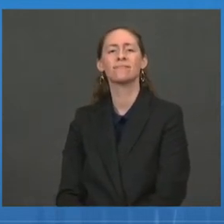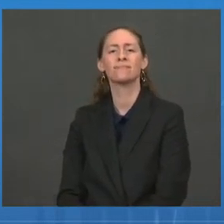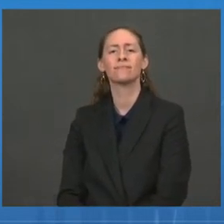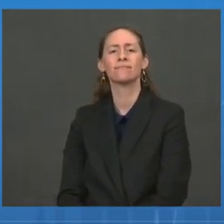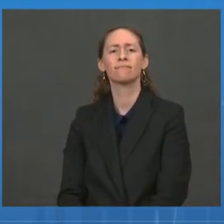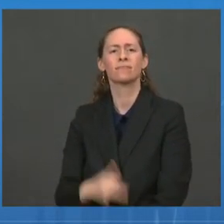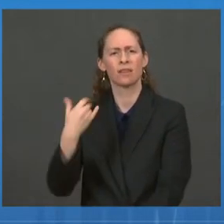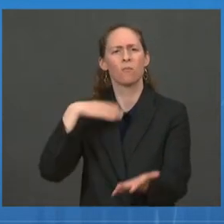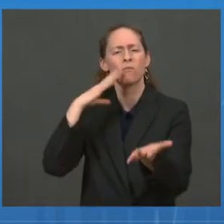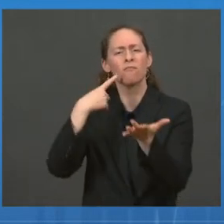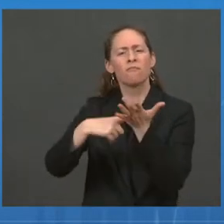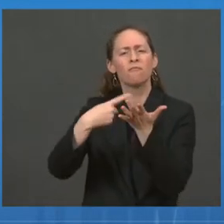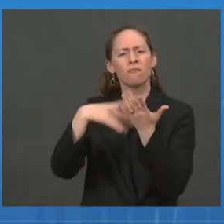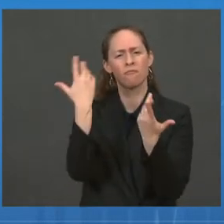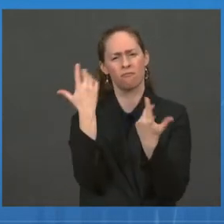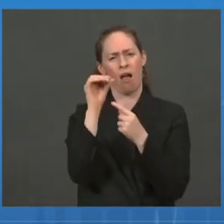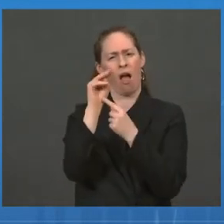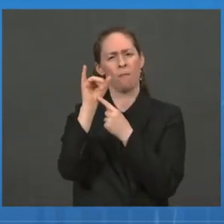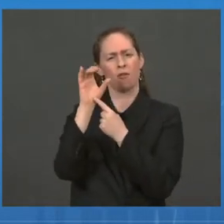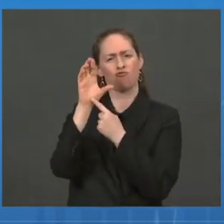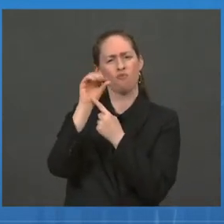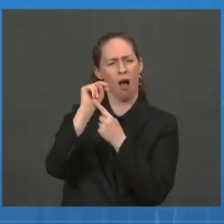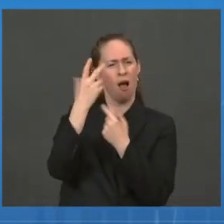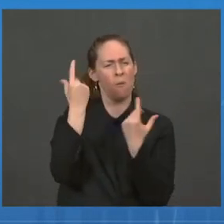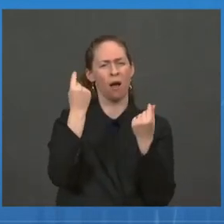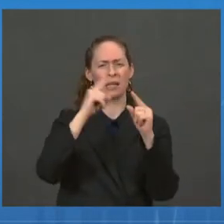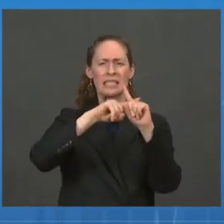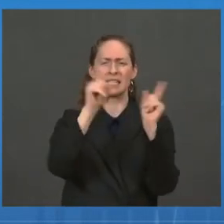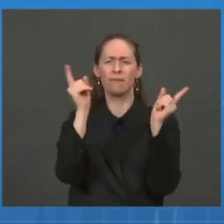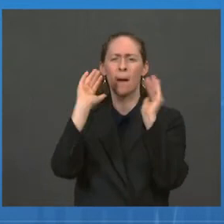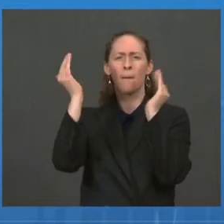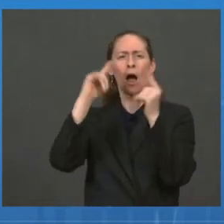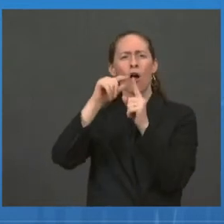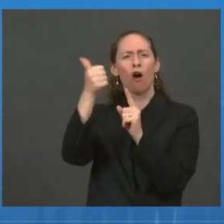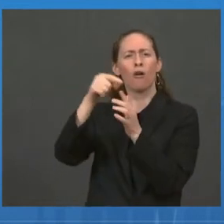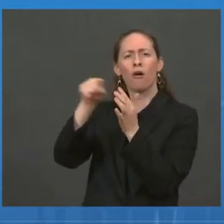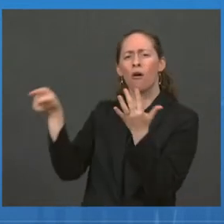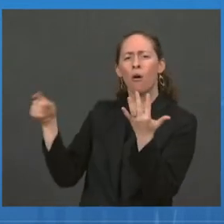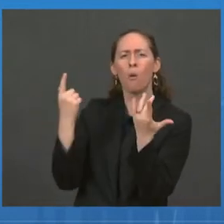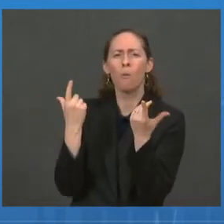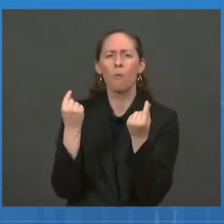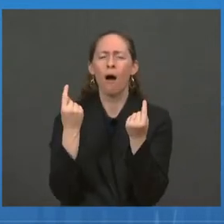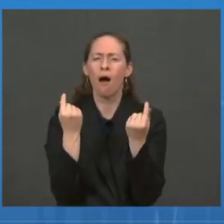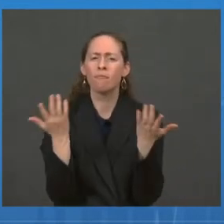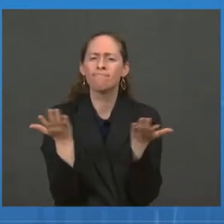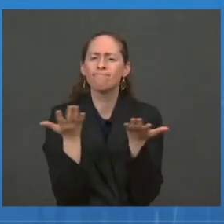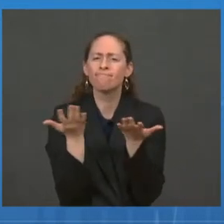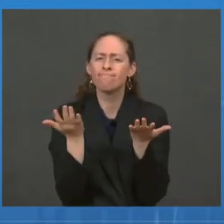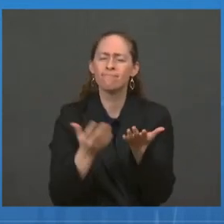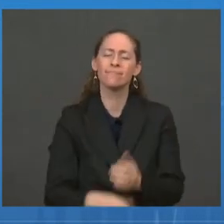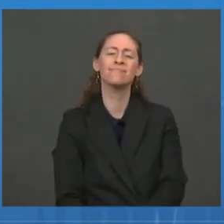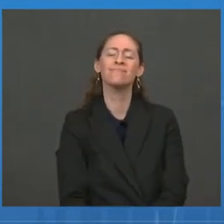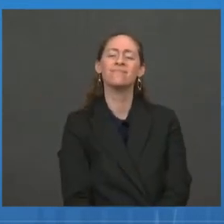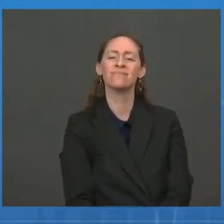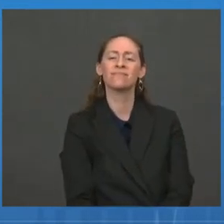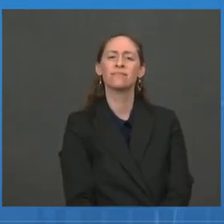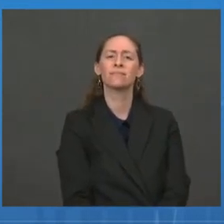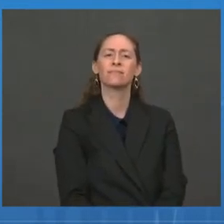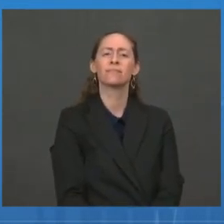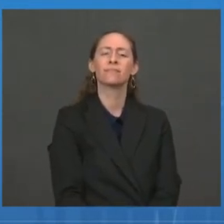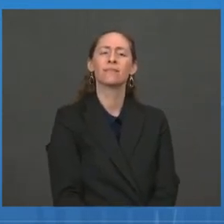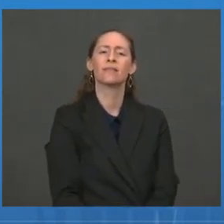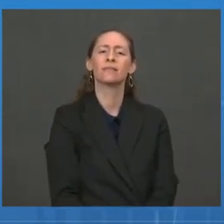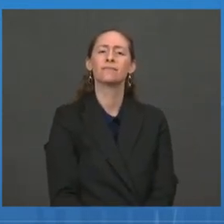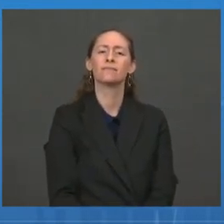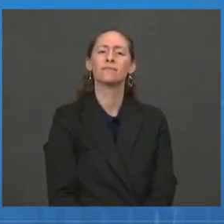of changes across the sauce kobe 2 genome with greater than 30 of them in the important spike